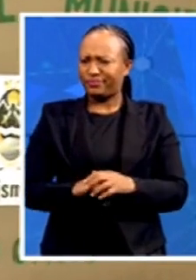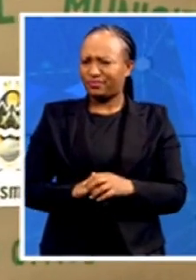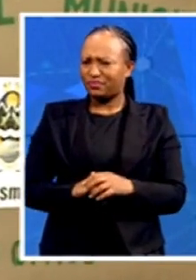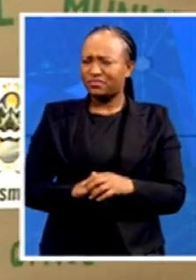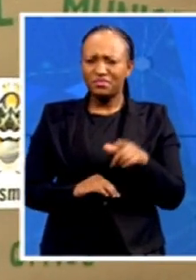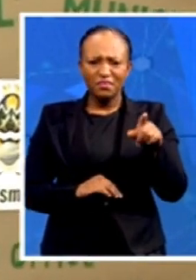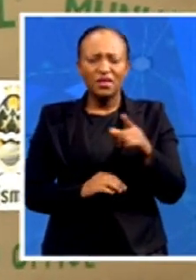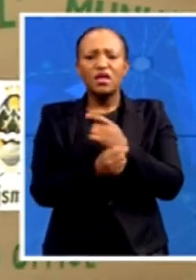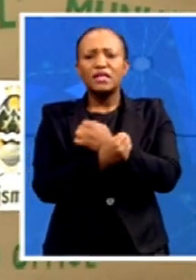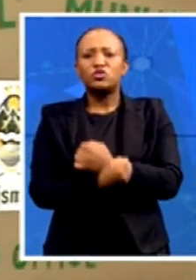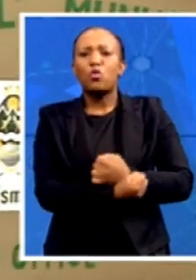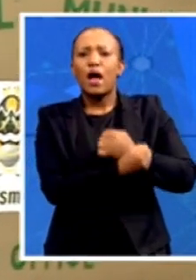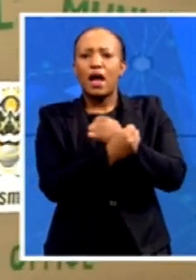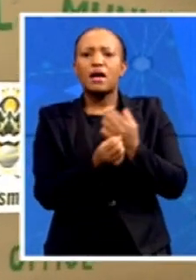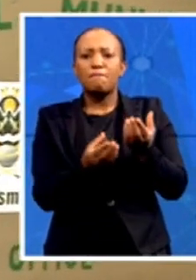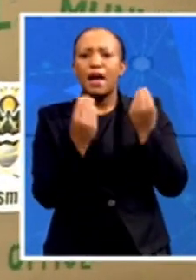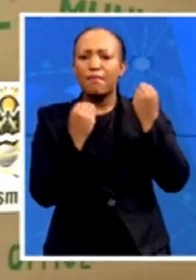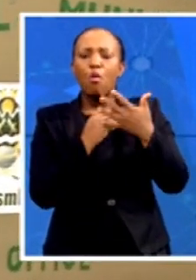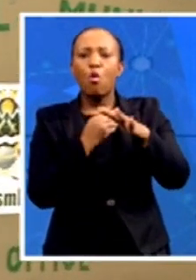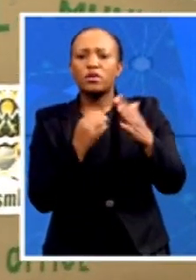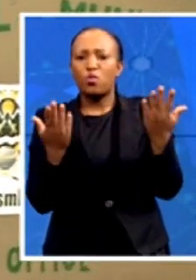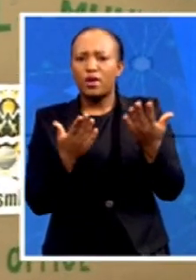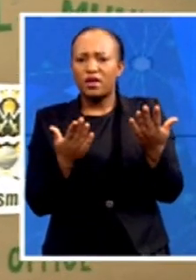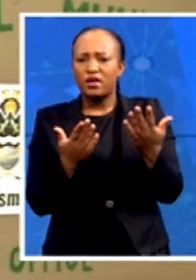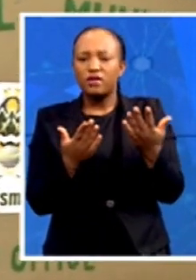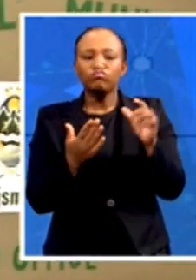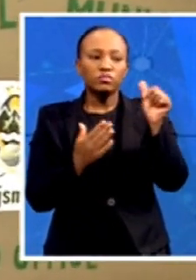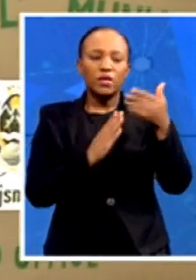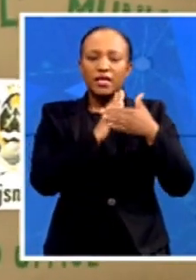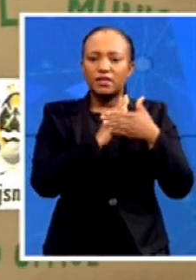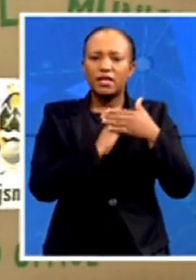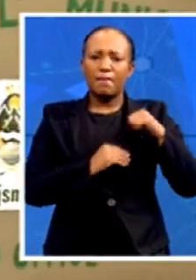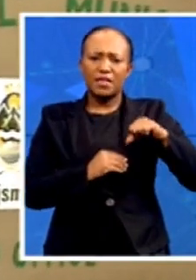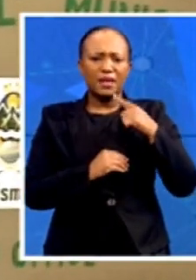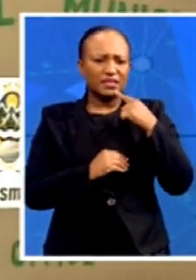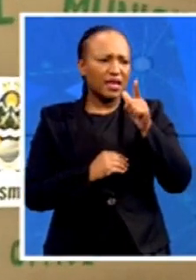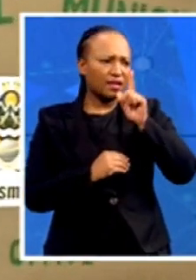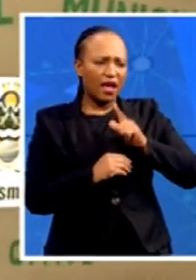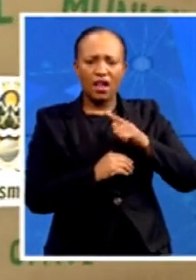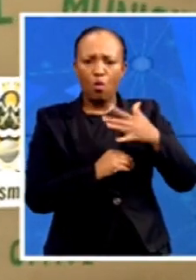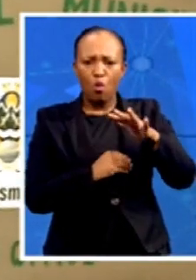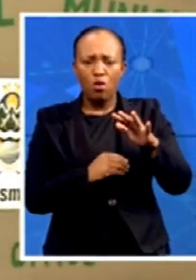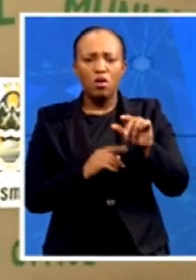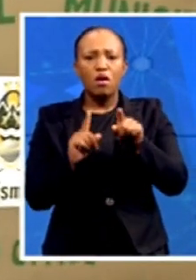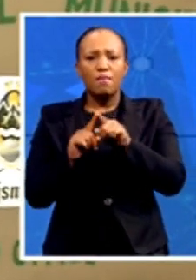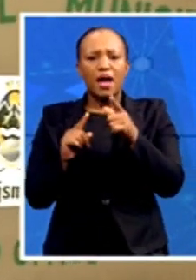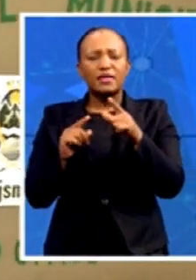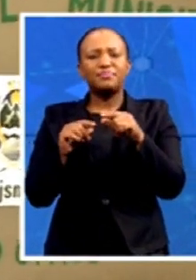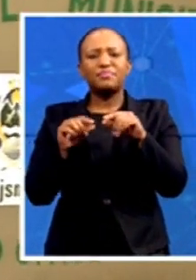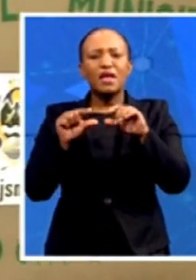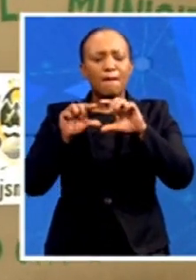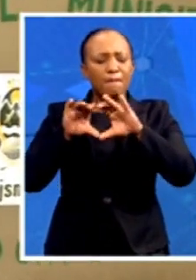water. On the other side, the municipality tell us that doesn't have water, and then there's a breakage of pipes, breakage of valve, stealing of